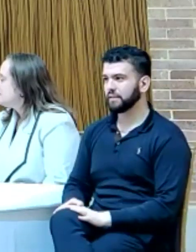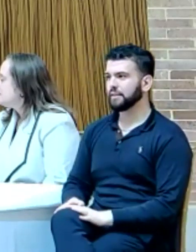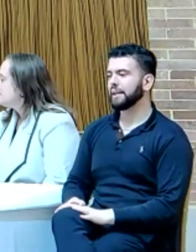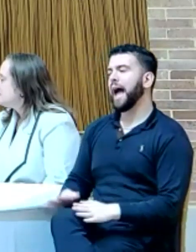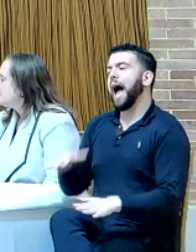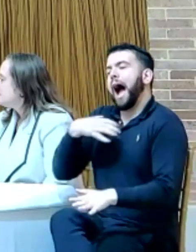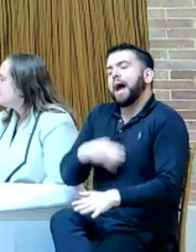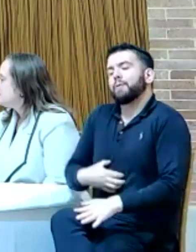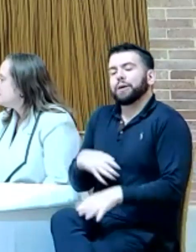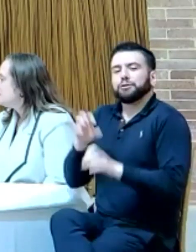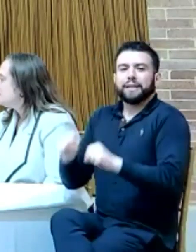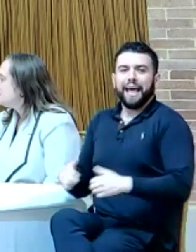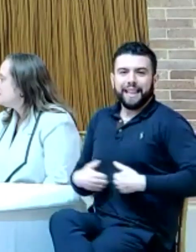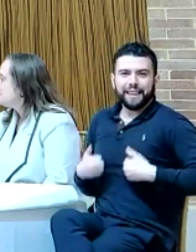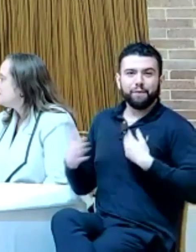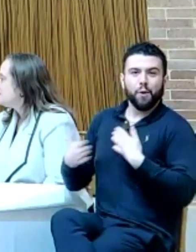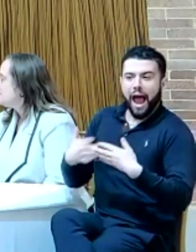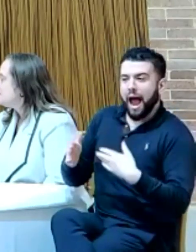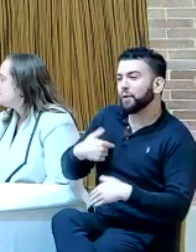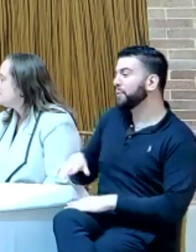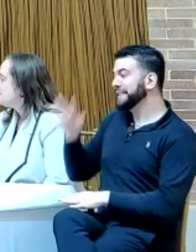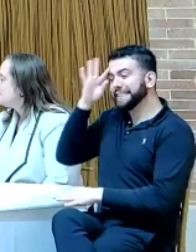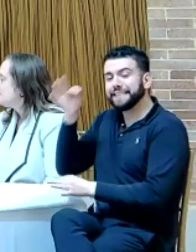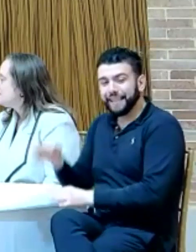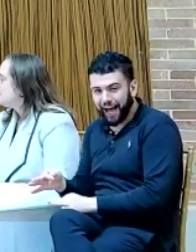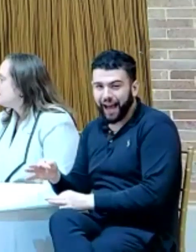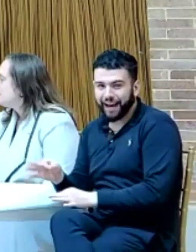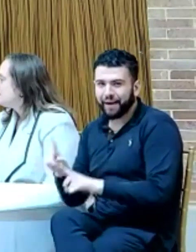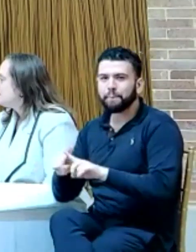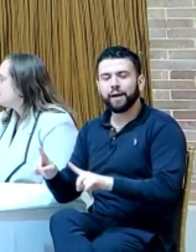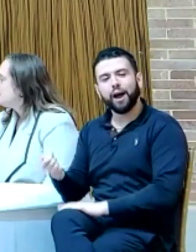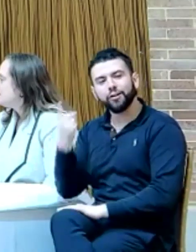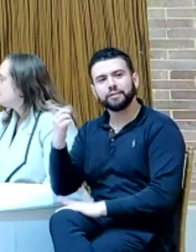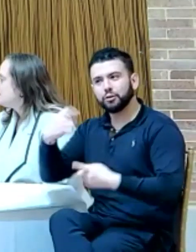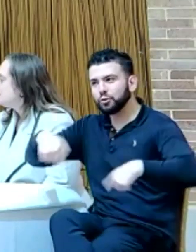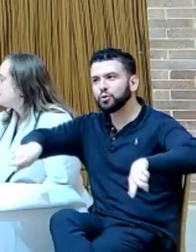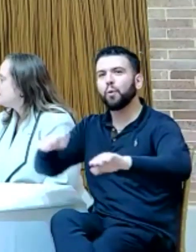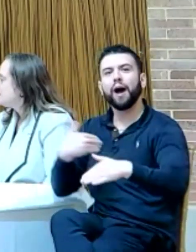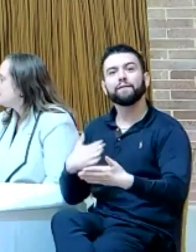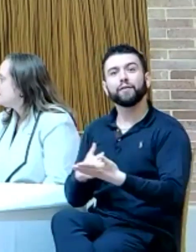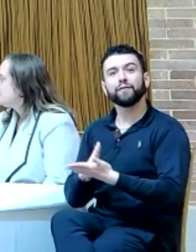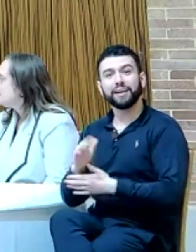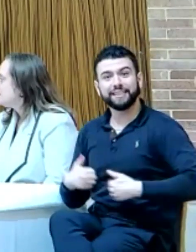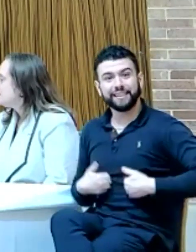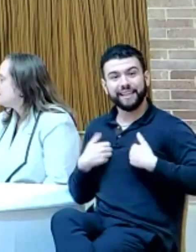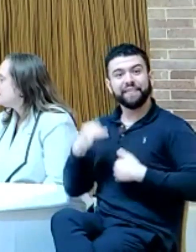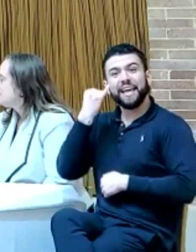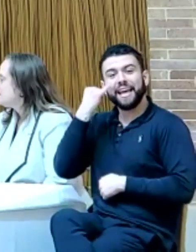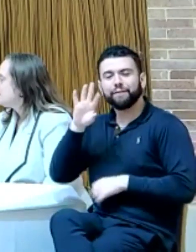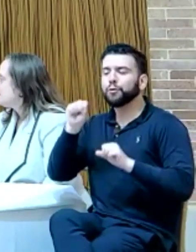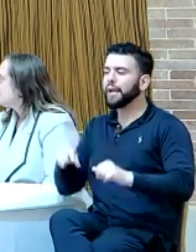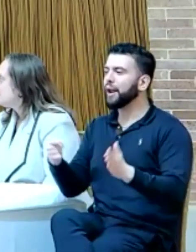choose period but everyone has the right to live where they can afford and that